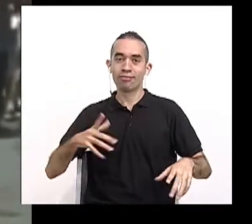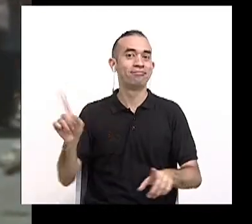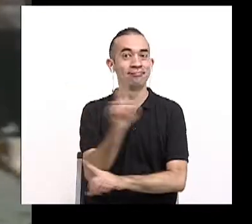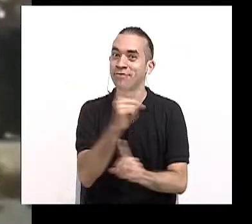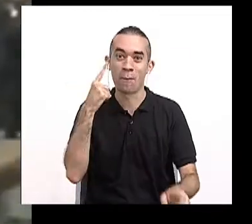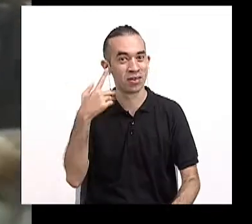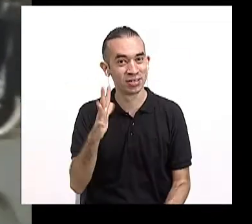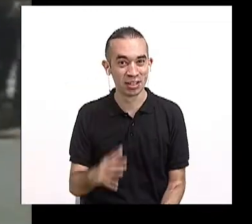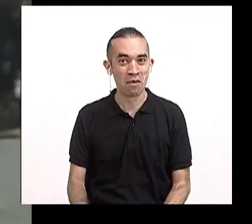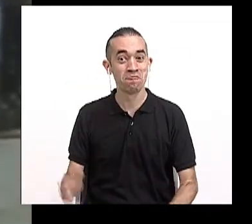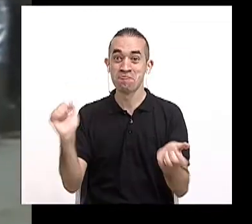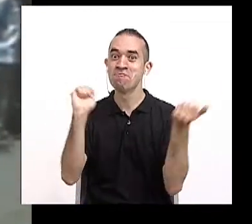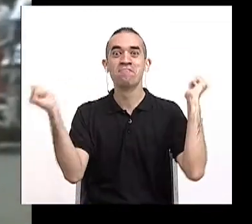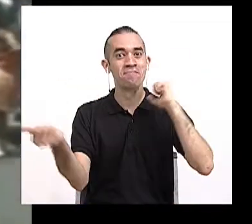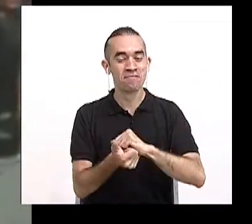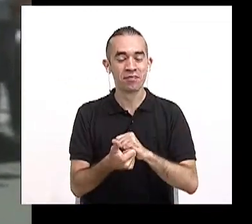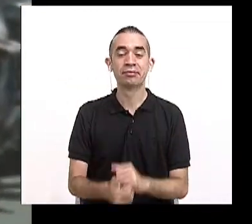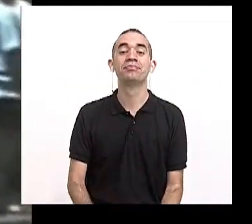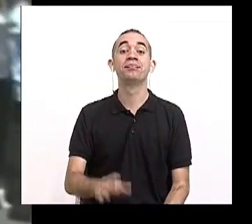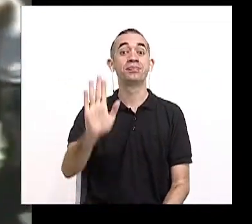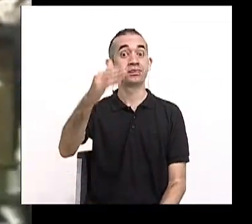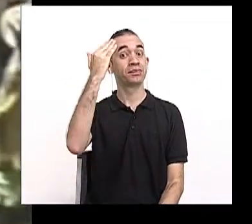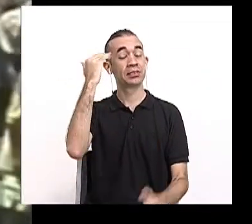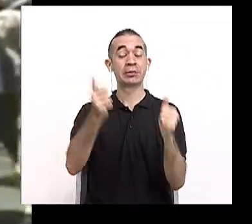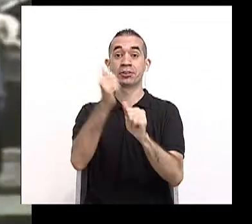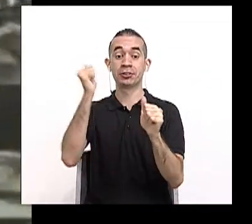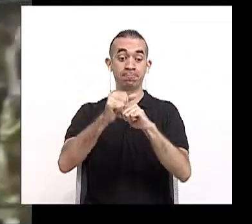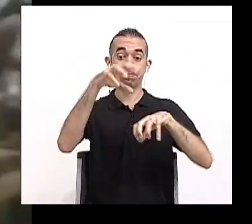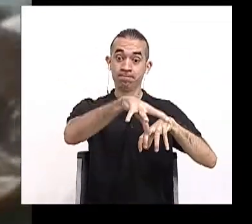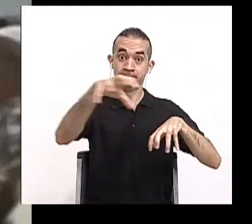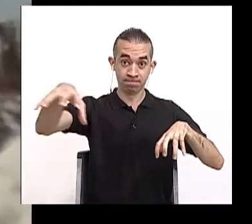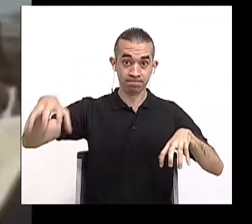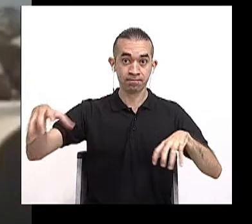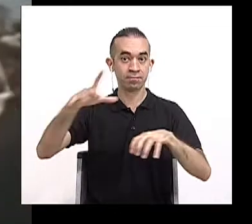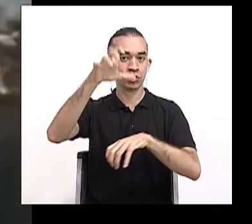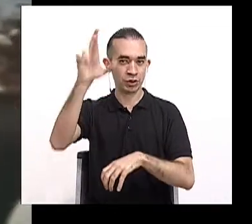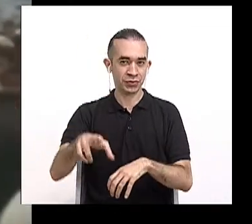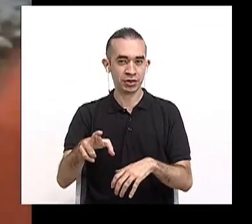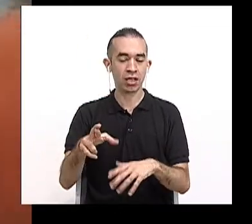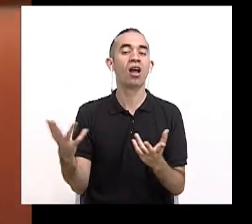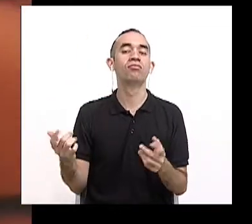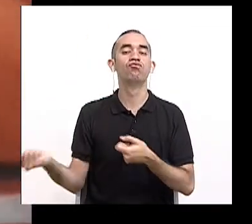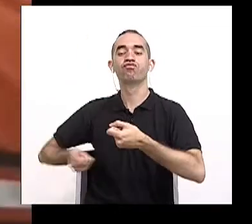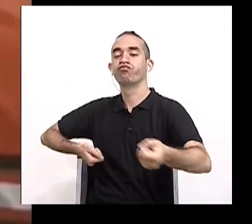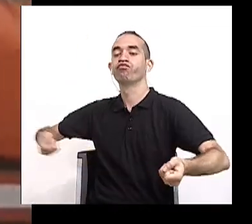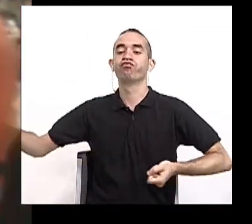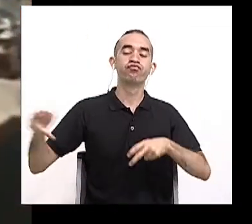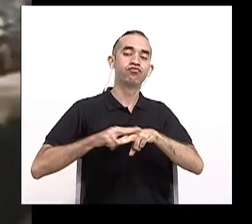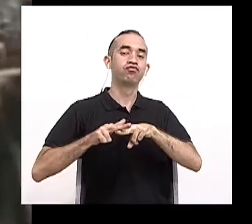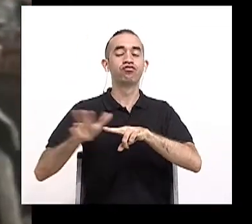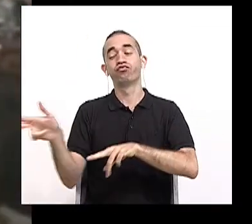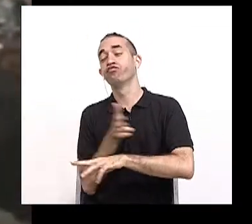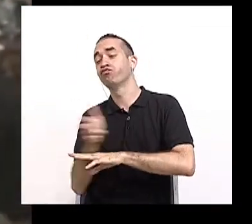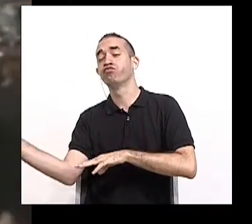While in most regions of Costa Rica, trucks and trains replaced ox carts as the main means of